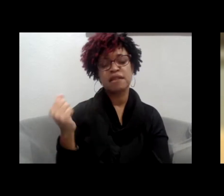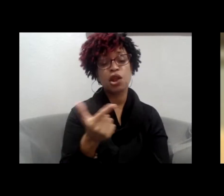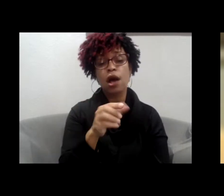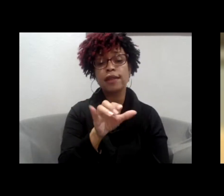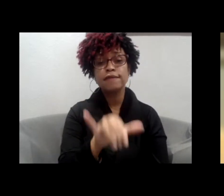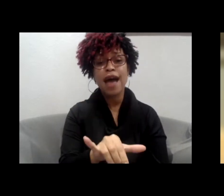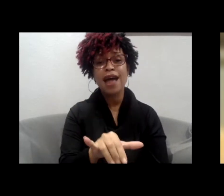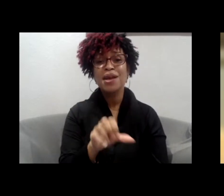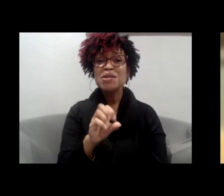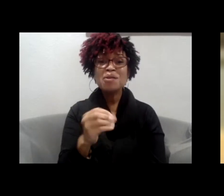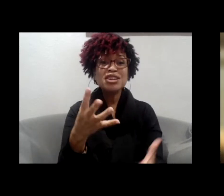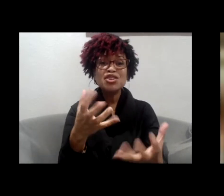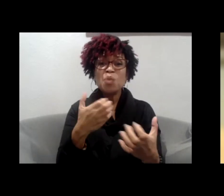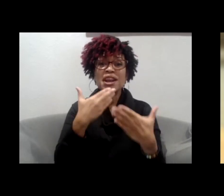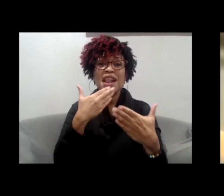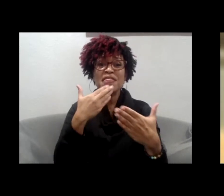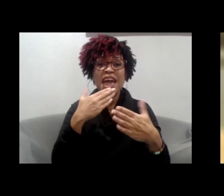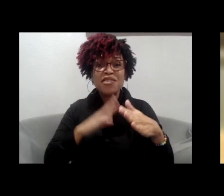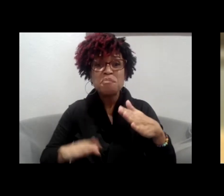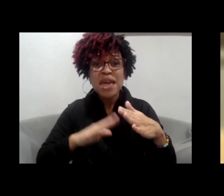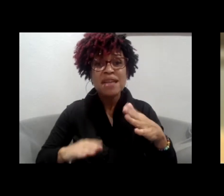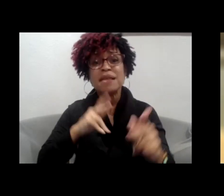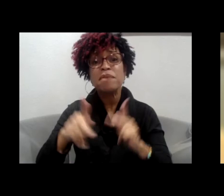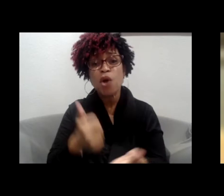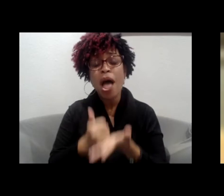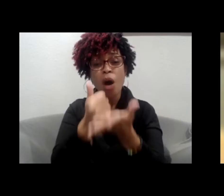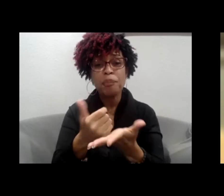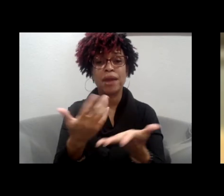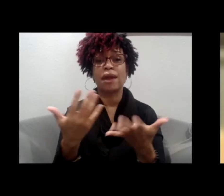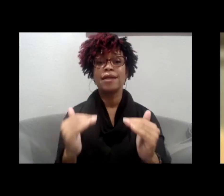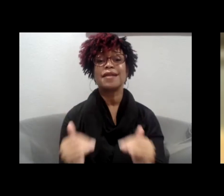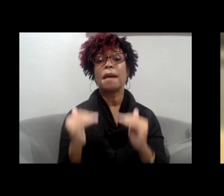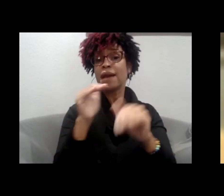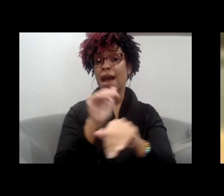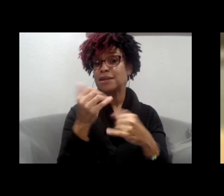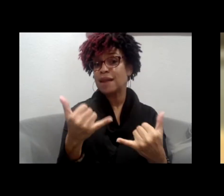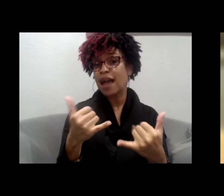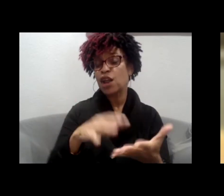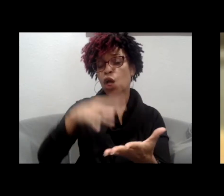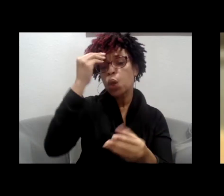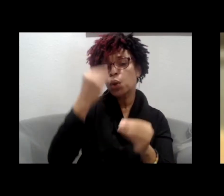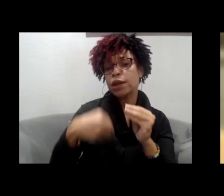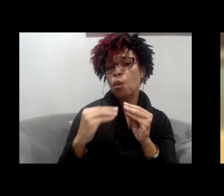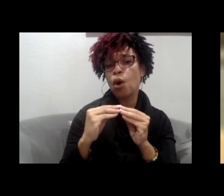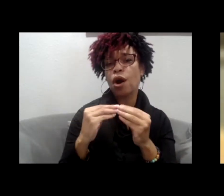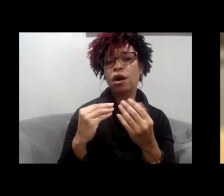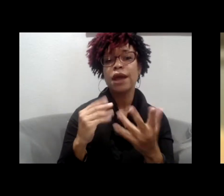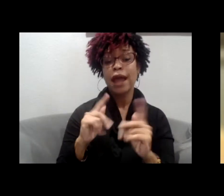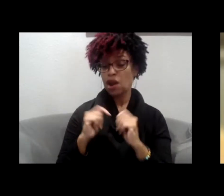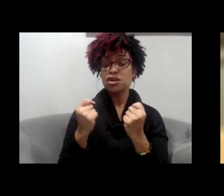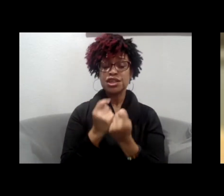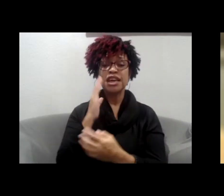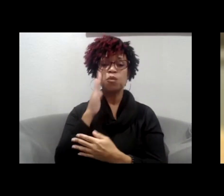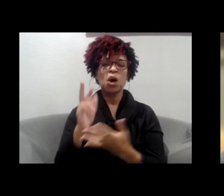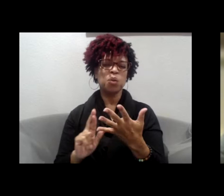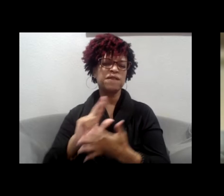to thank the grassroots from our party for stepping up tonight, learning more. And our team will be going over